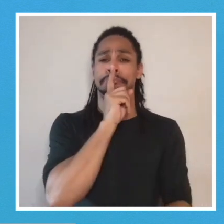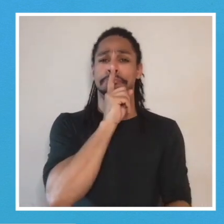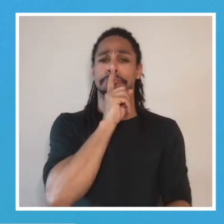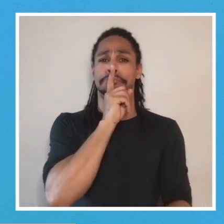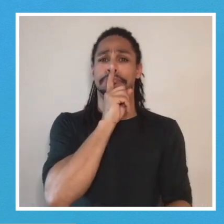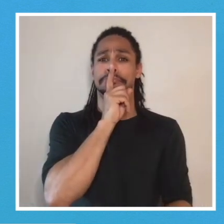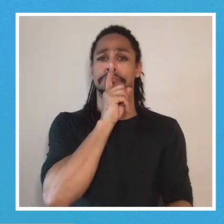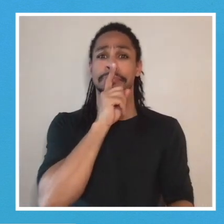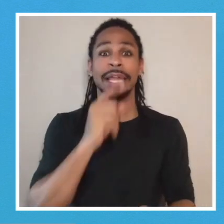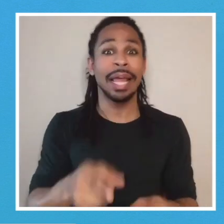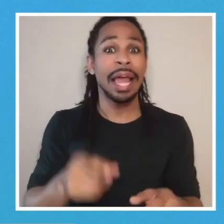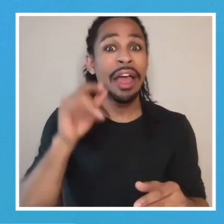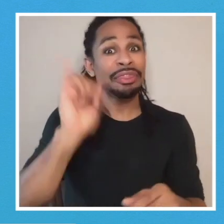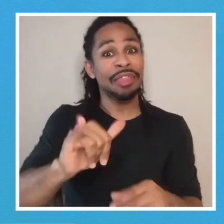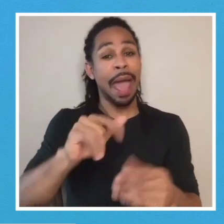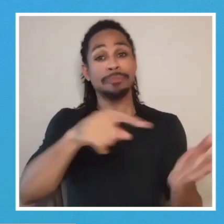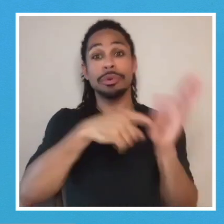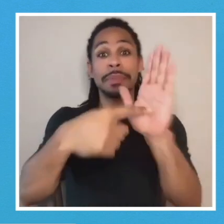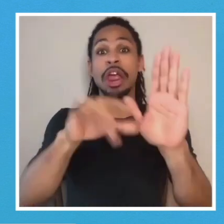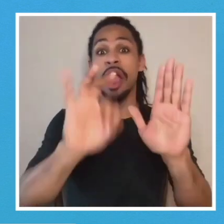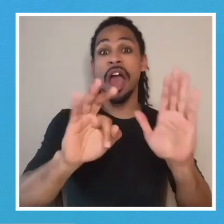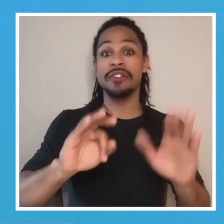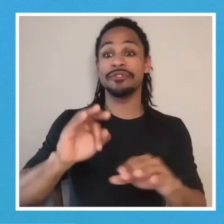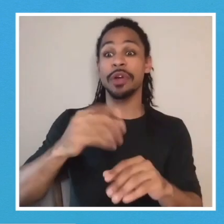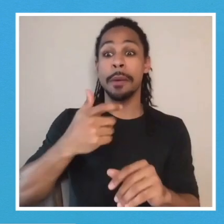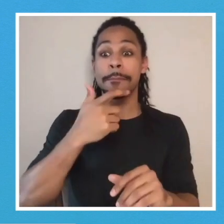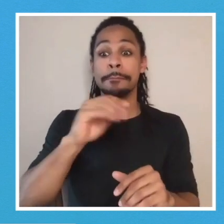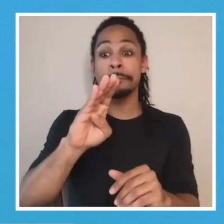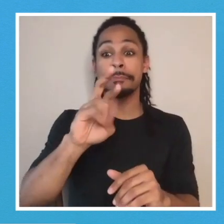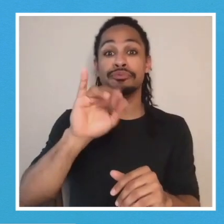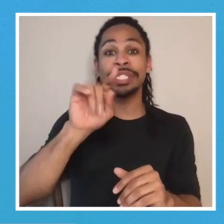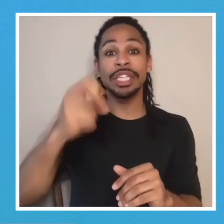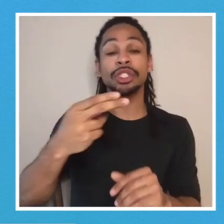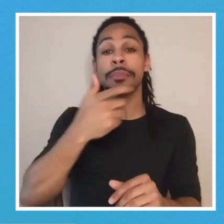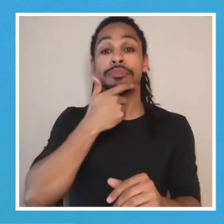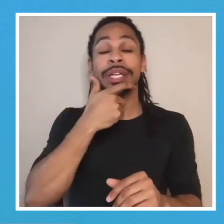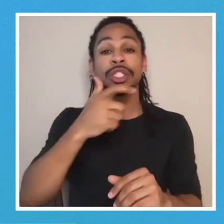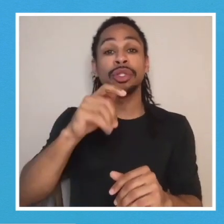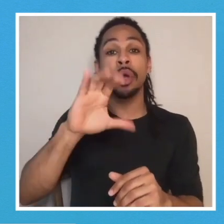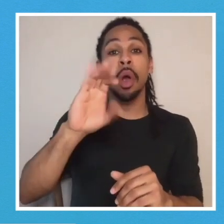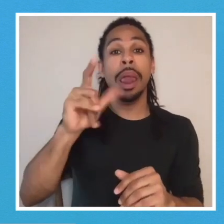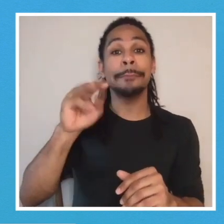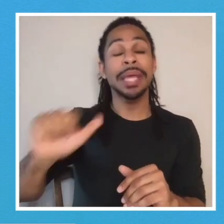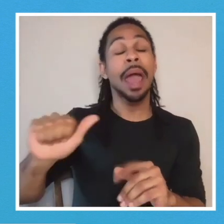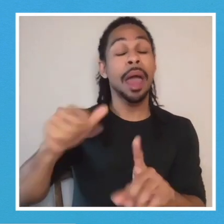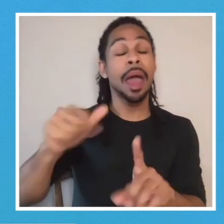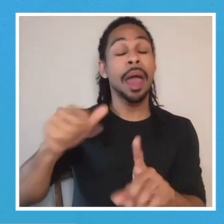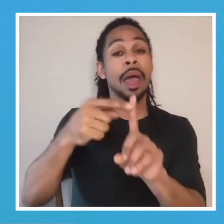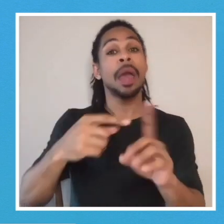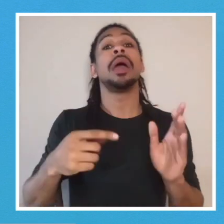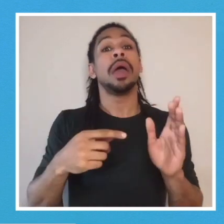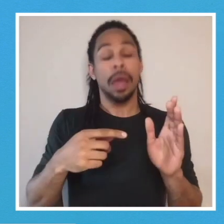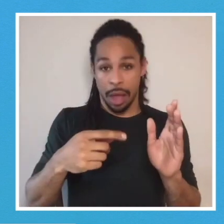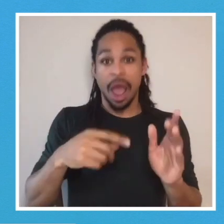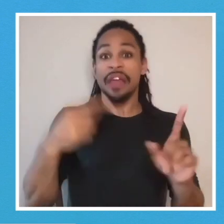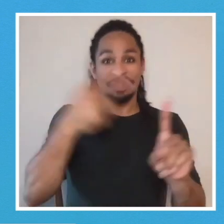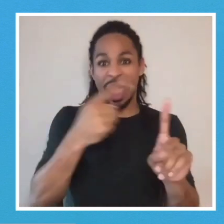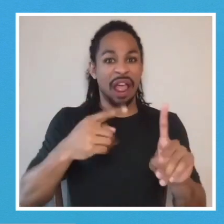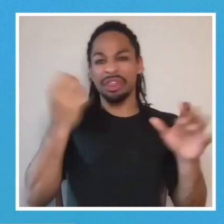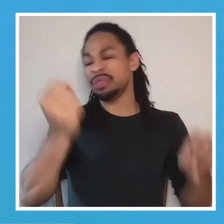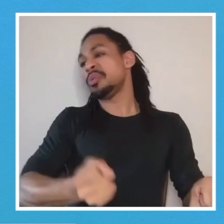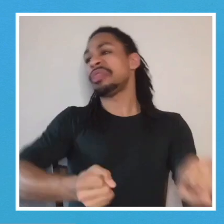the premier of British Columbia yesterday to say, hey, actors, shut up, keep